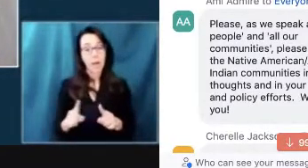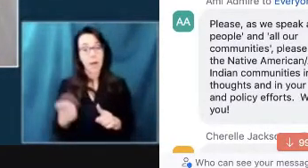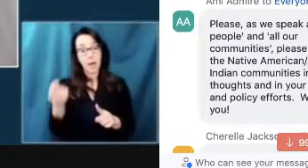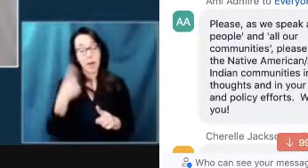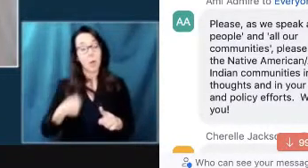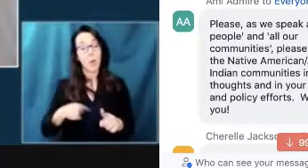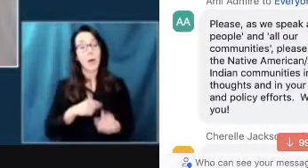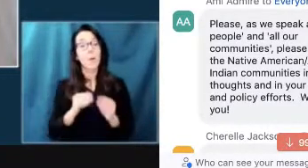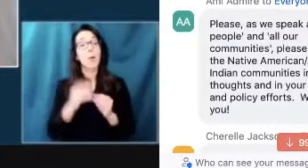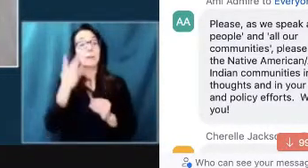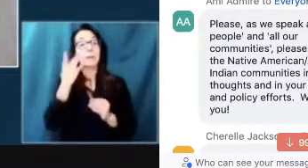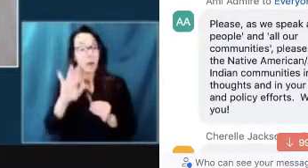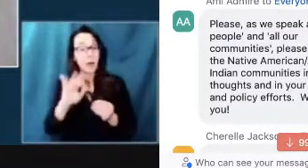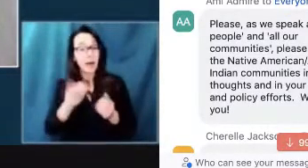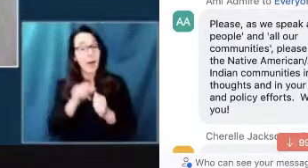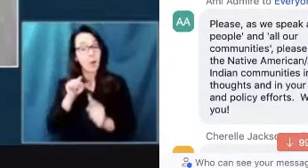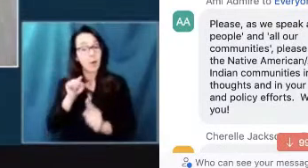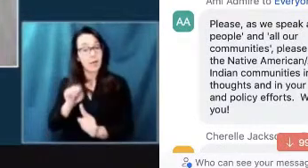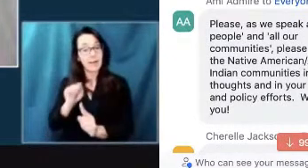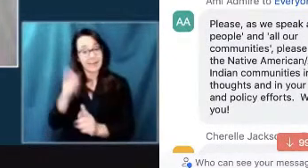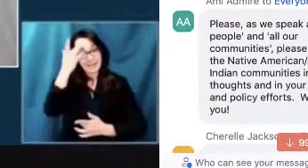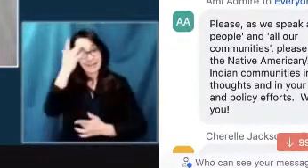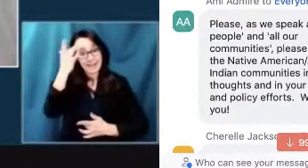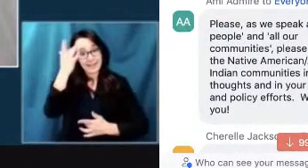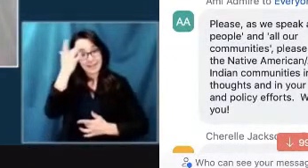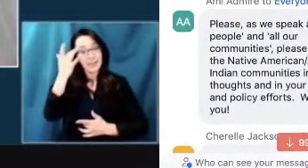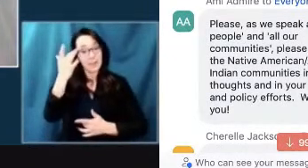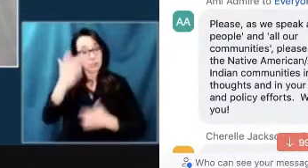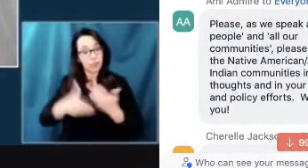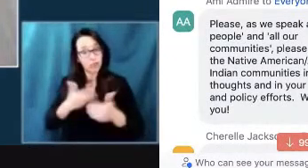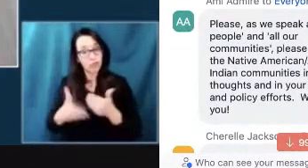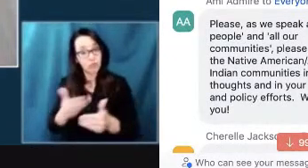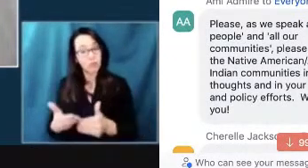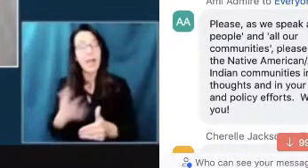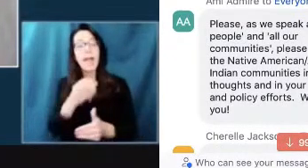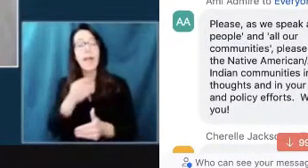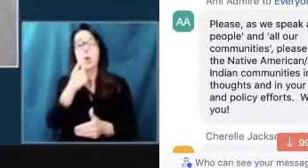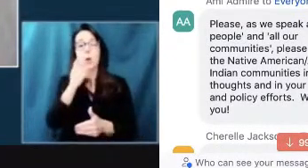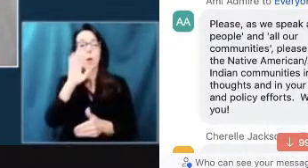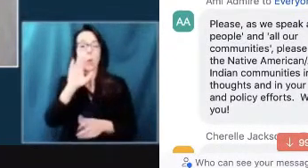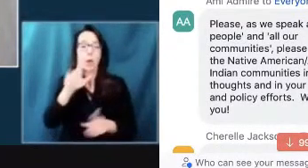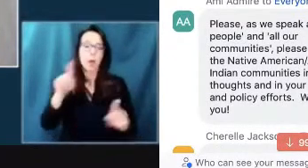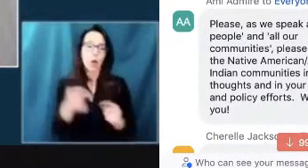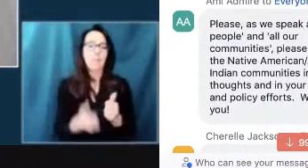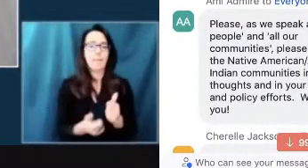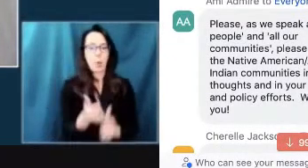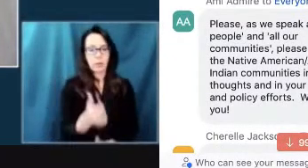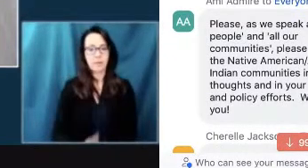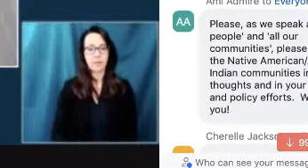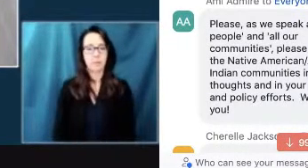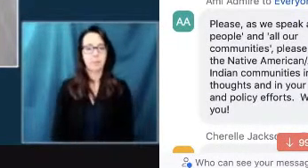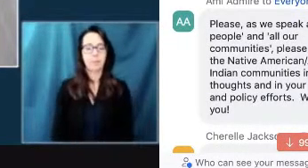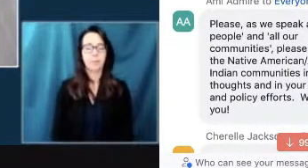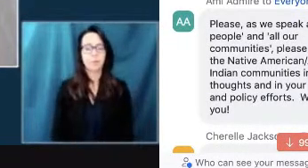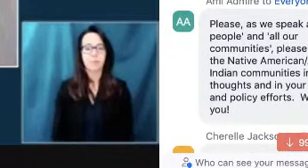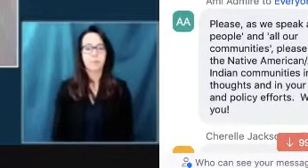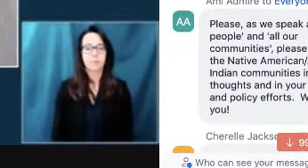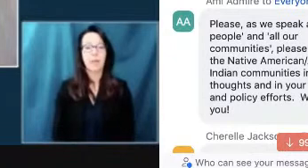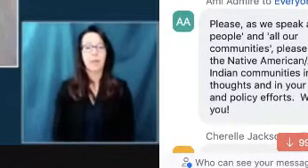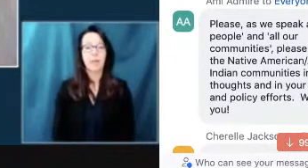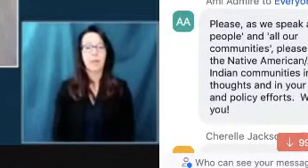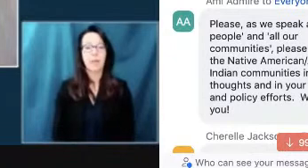the disease works and who it hurts the most. While some push on the urgency of getting back to